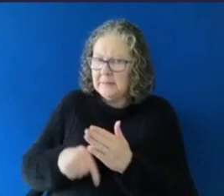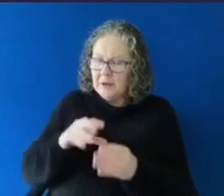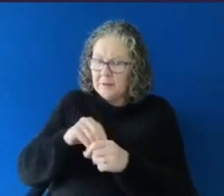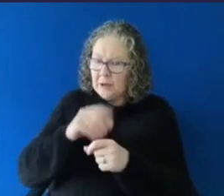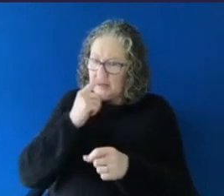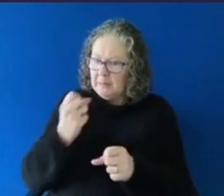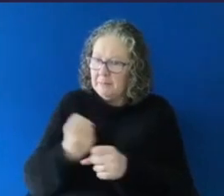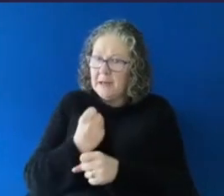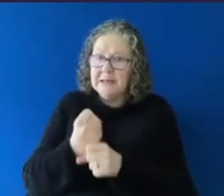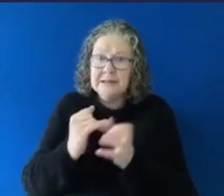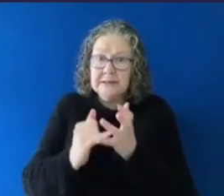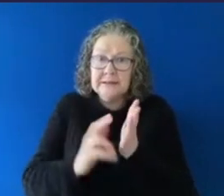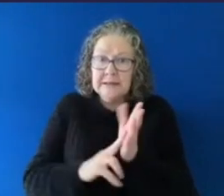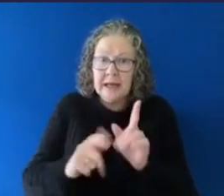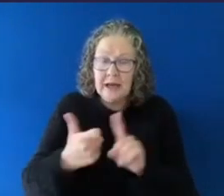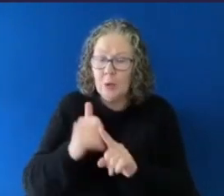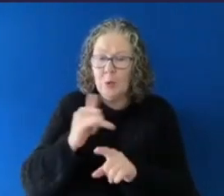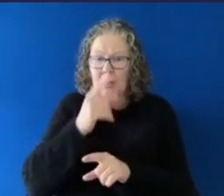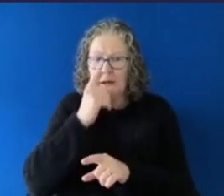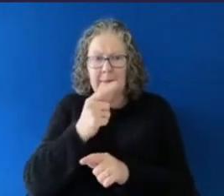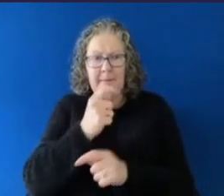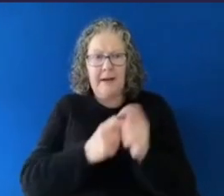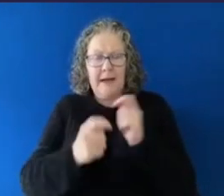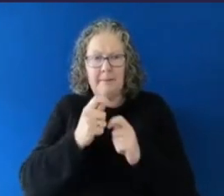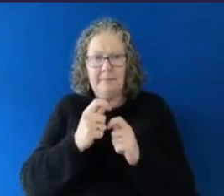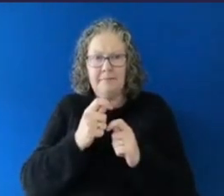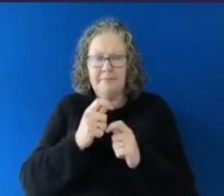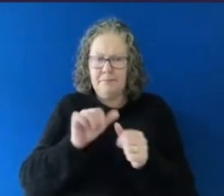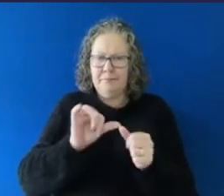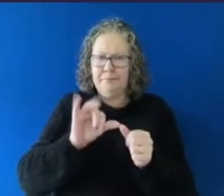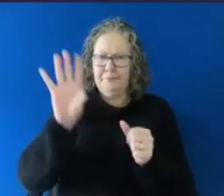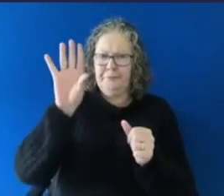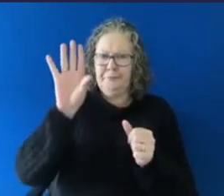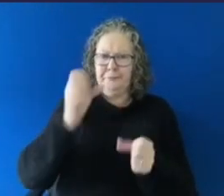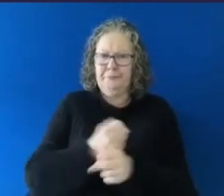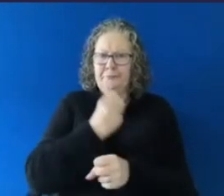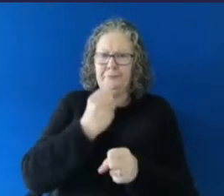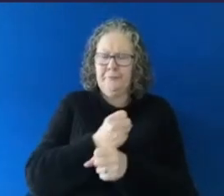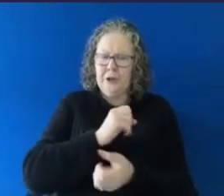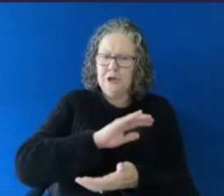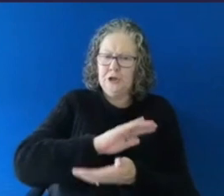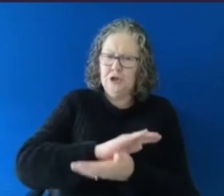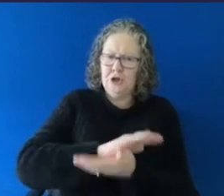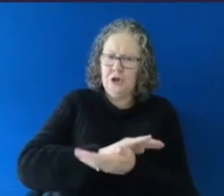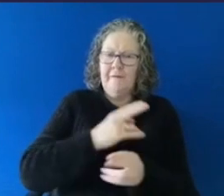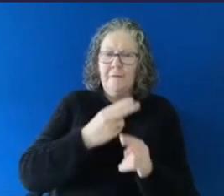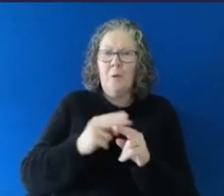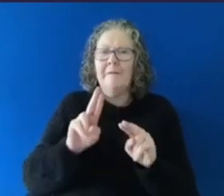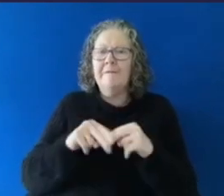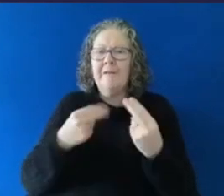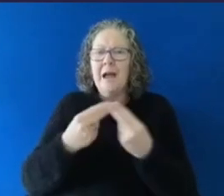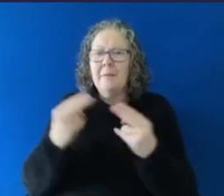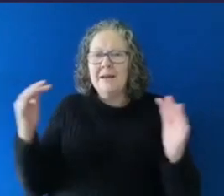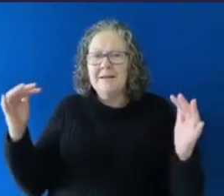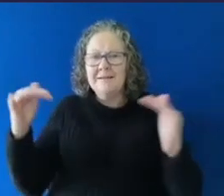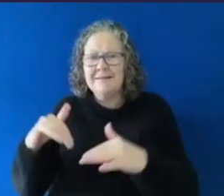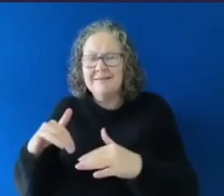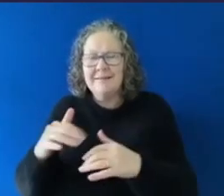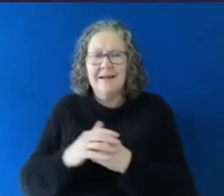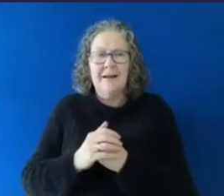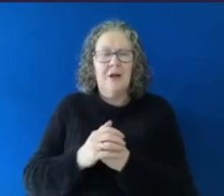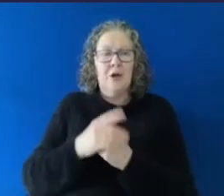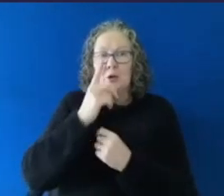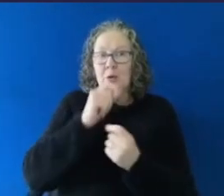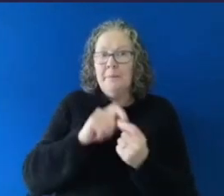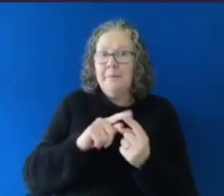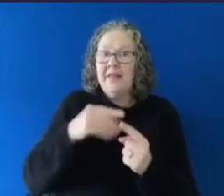They could be the dessert queen who brings, you know, the best dessert to all of the family potlucks. They could be the a lunch prep gal, the